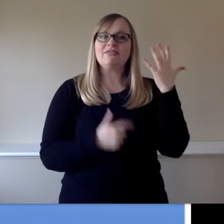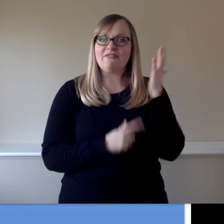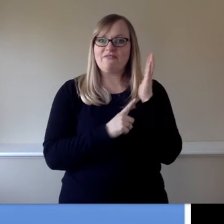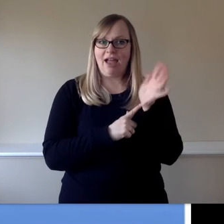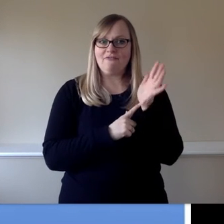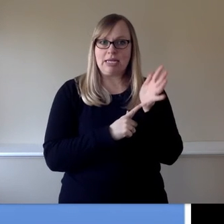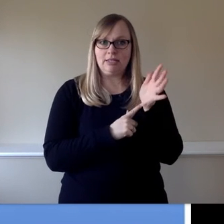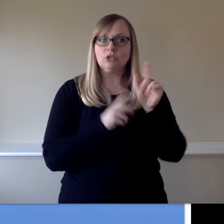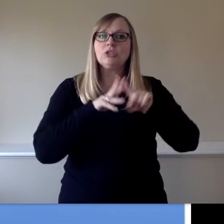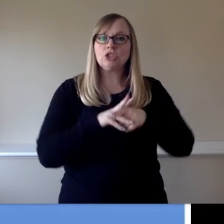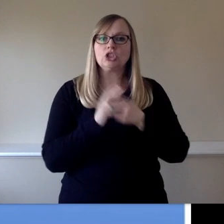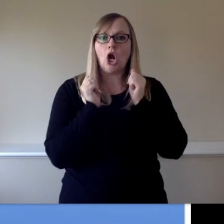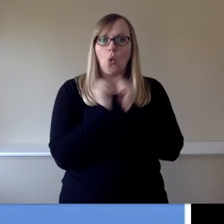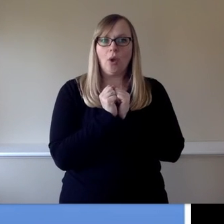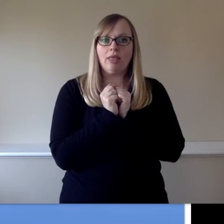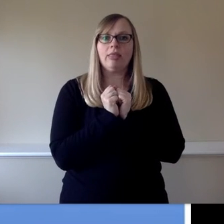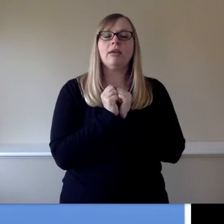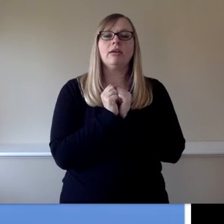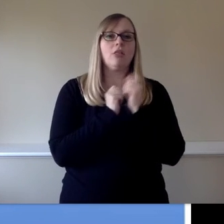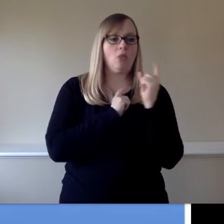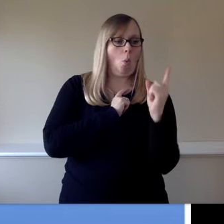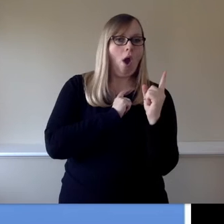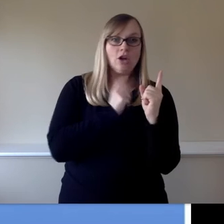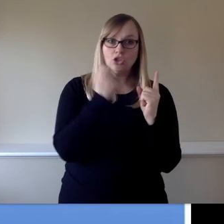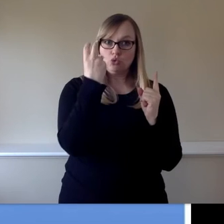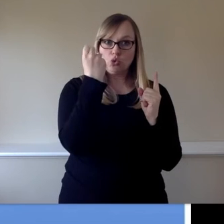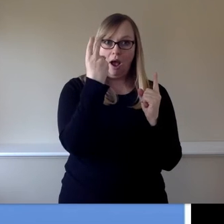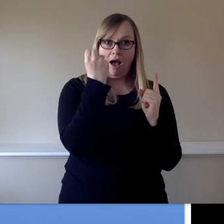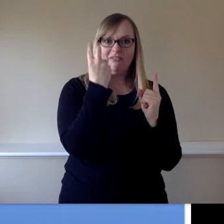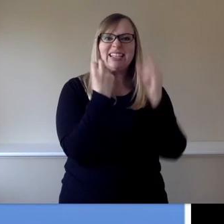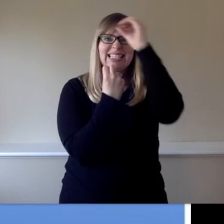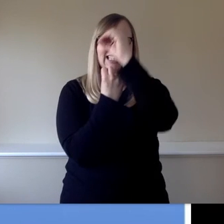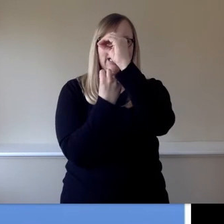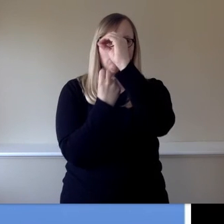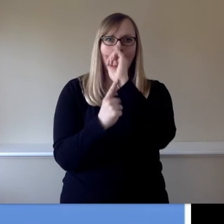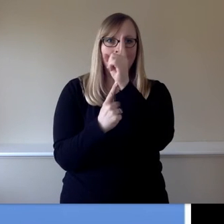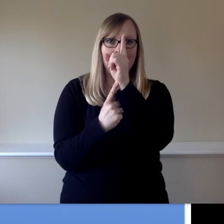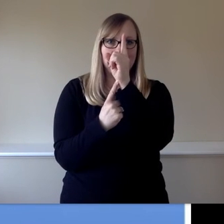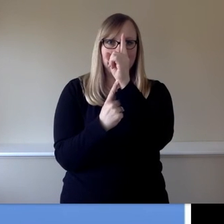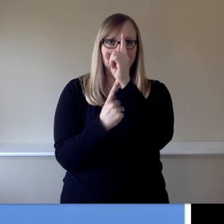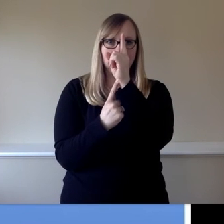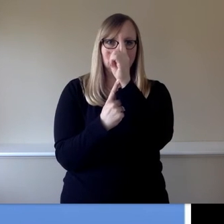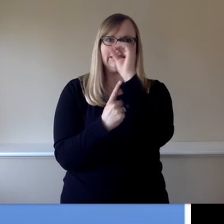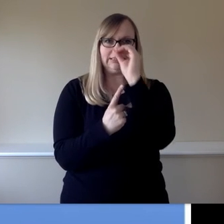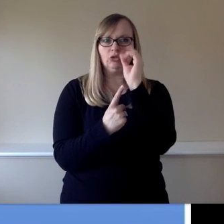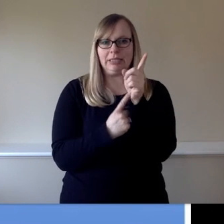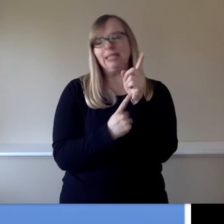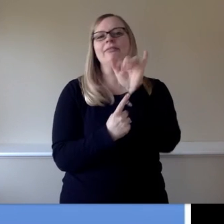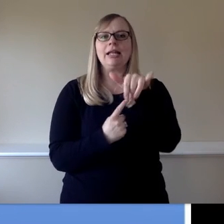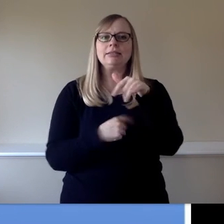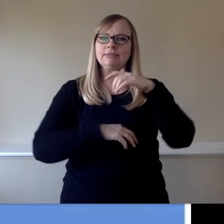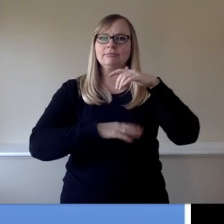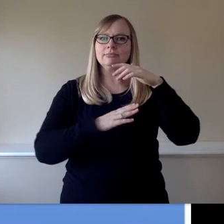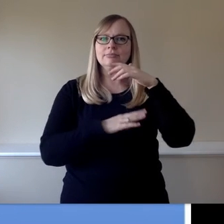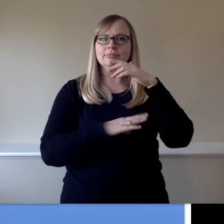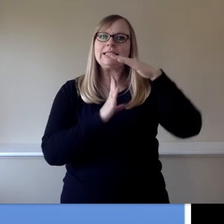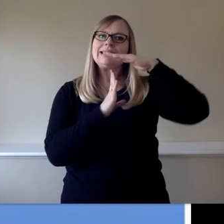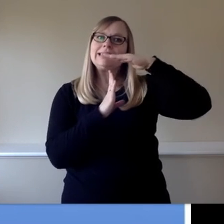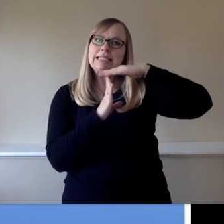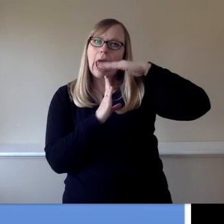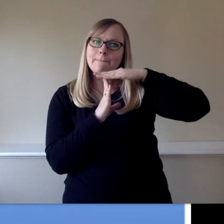starting with the 1. So at 12, it's 00. It's 0 minutes, because it's the top of the hour, or